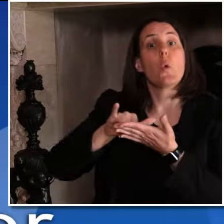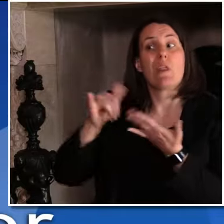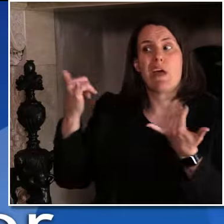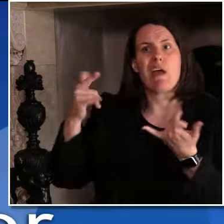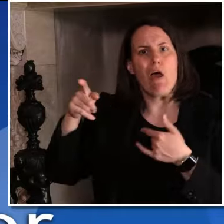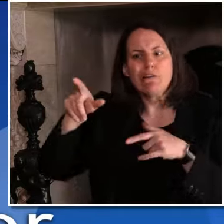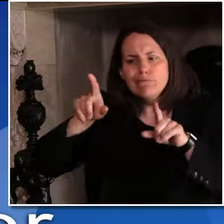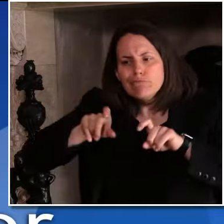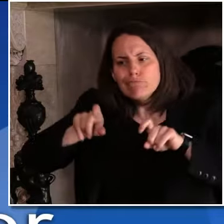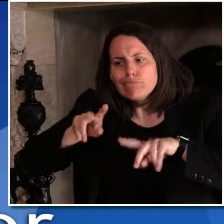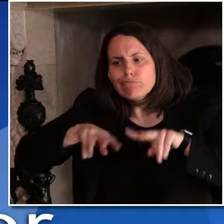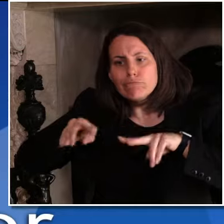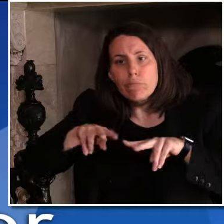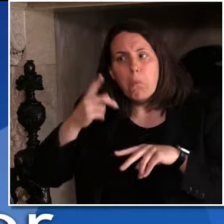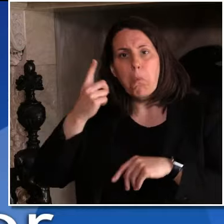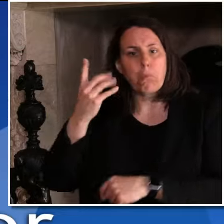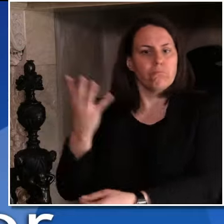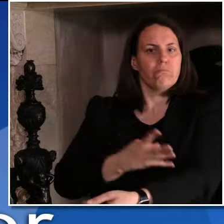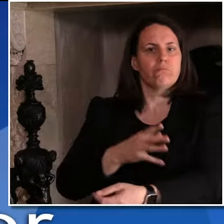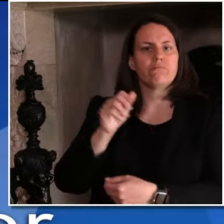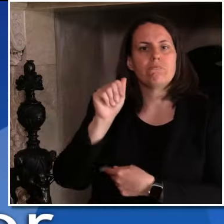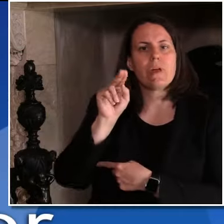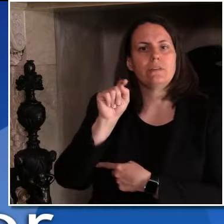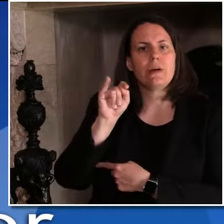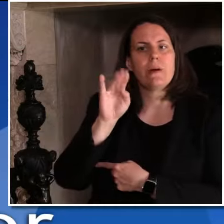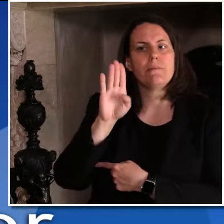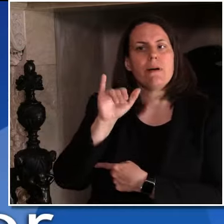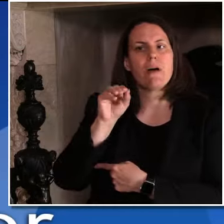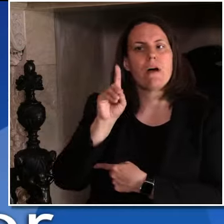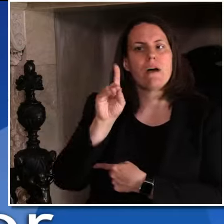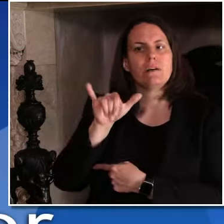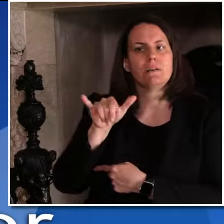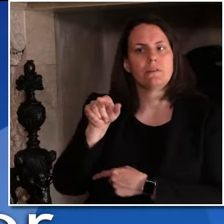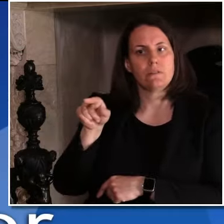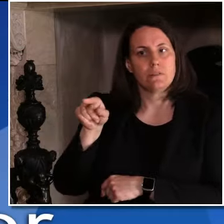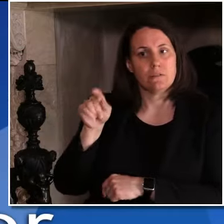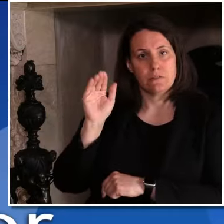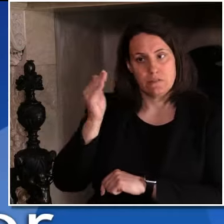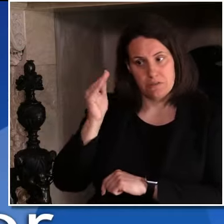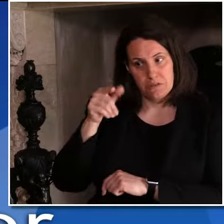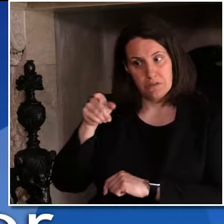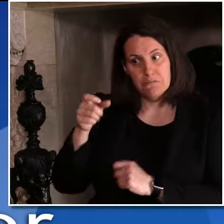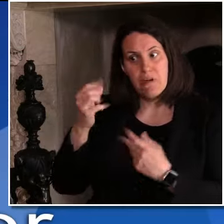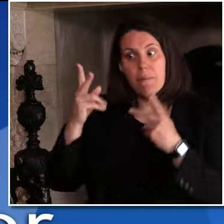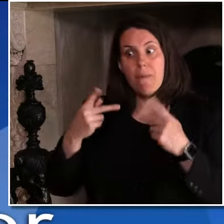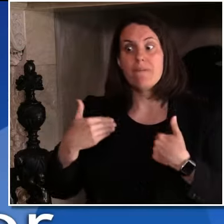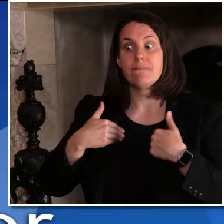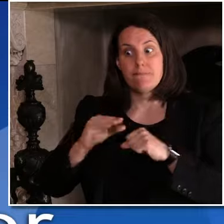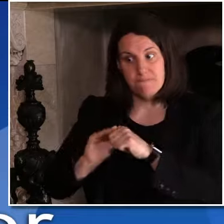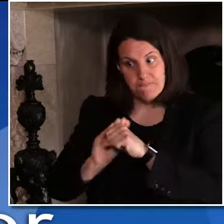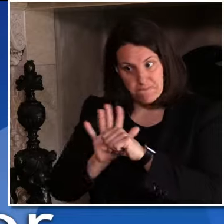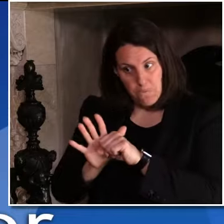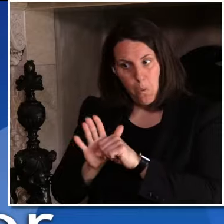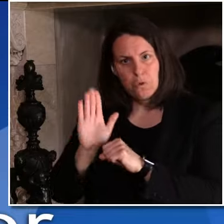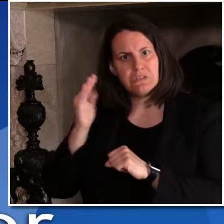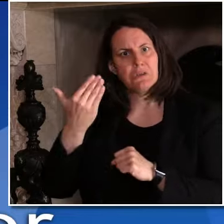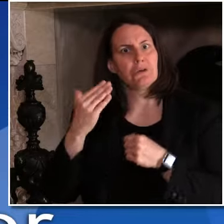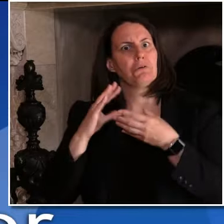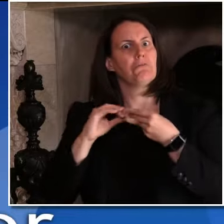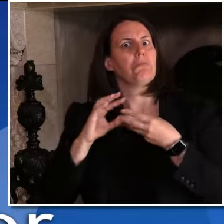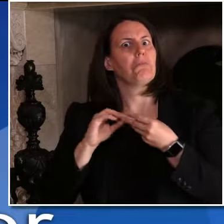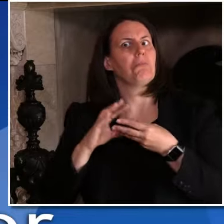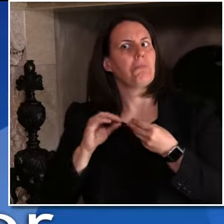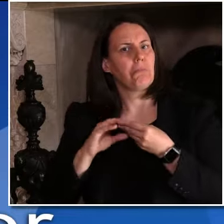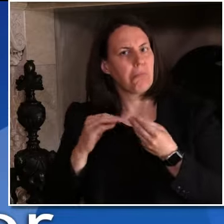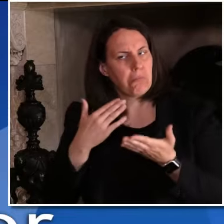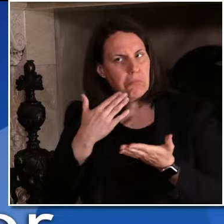COVID antibodies. A lot of them haven't tested positive or for the virus, excuse me. But is there a possibility